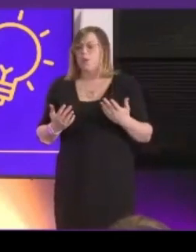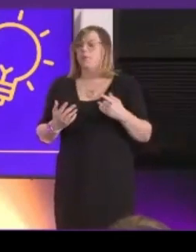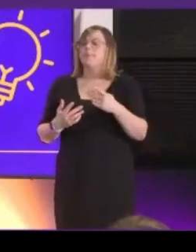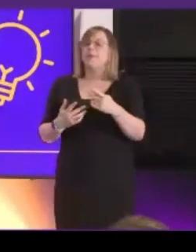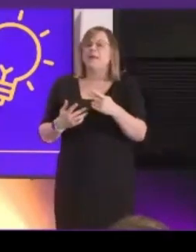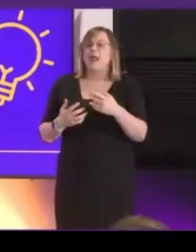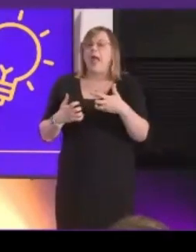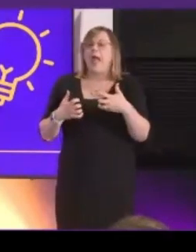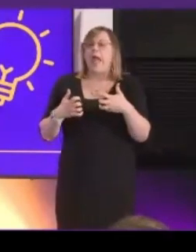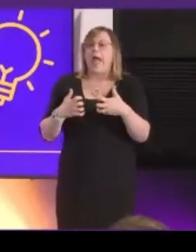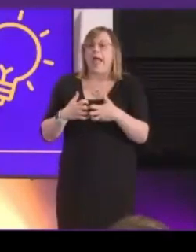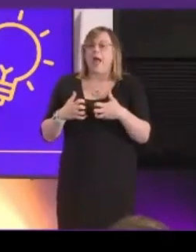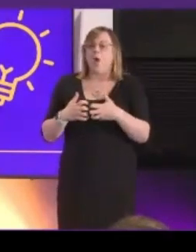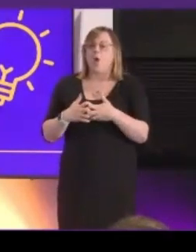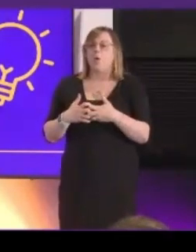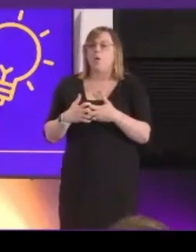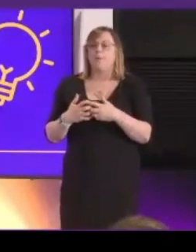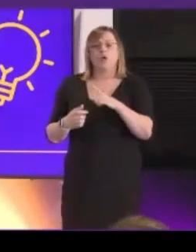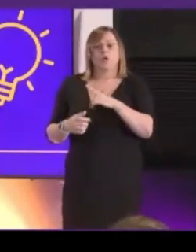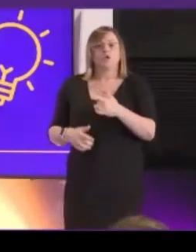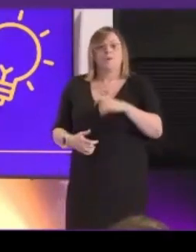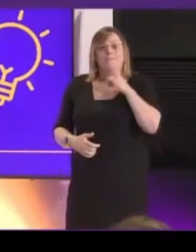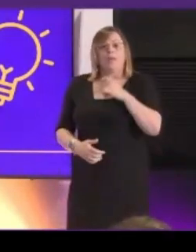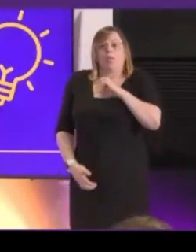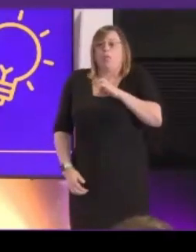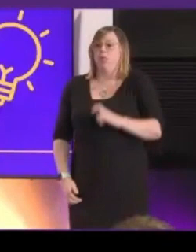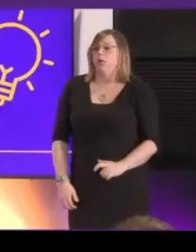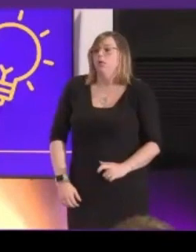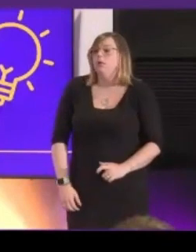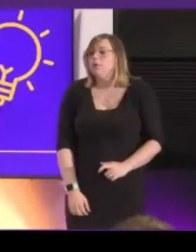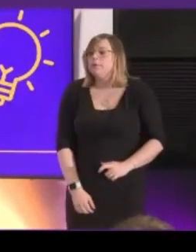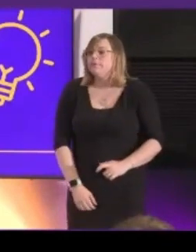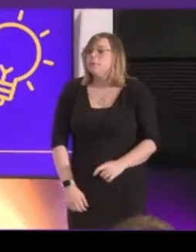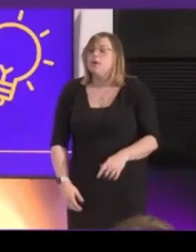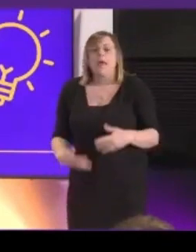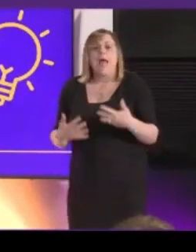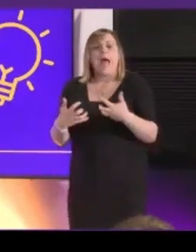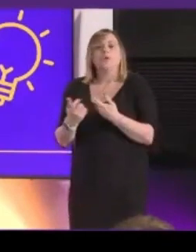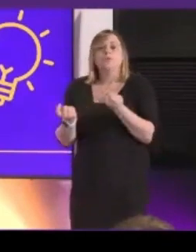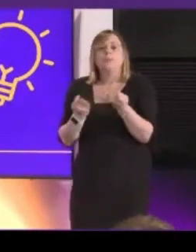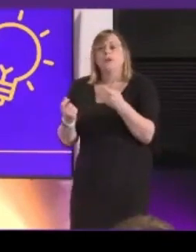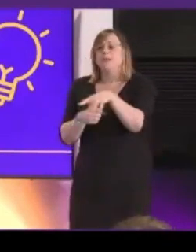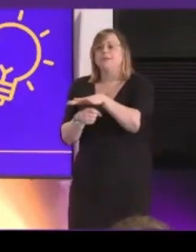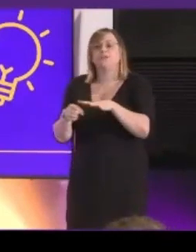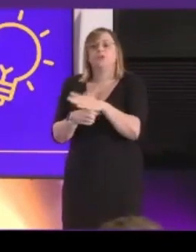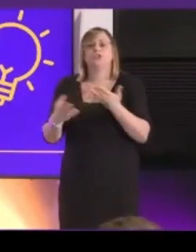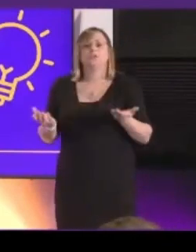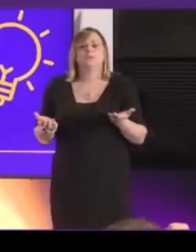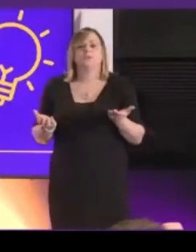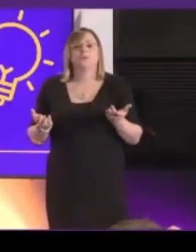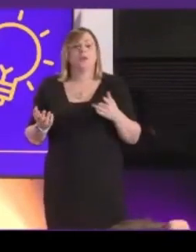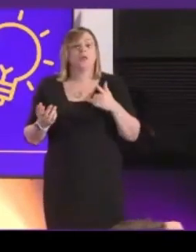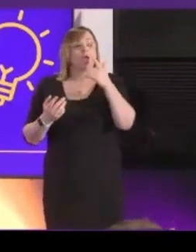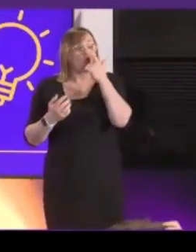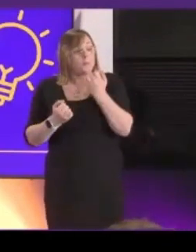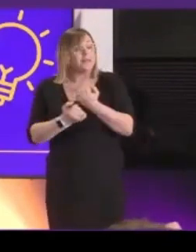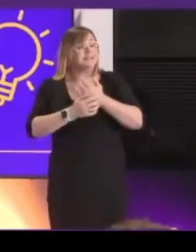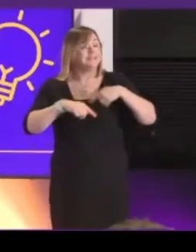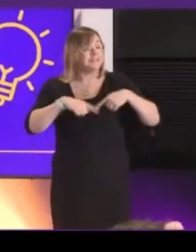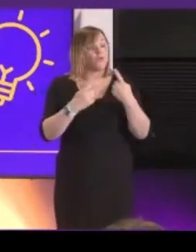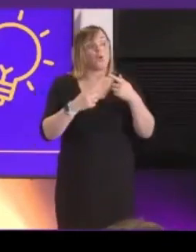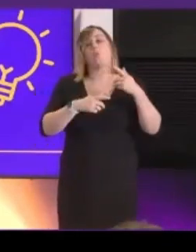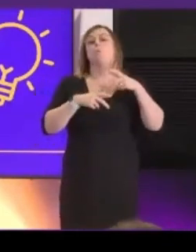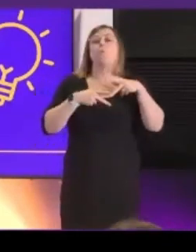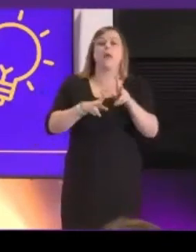how do you pick yourself up from that and manage the situation that you're in. And there might be multiple ways to become motivated,